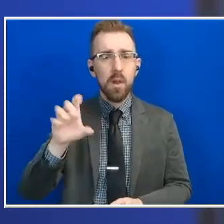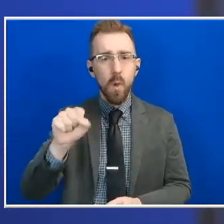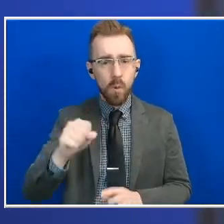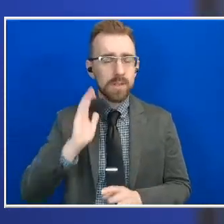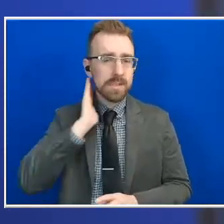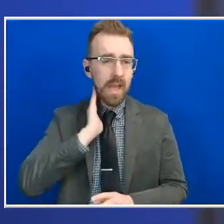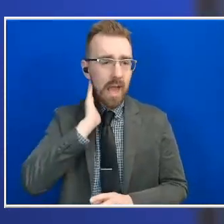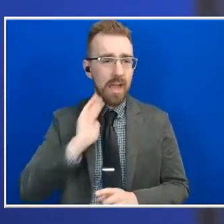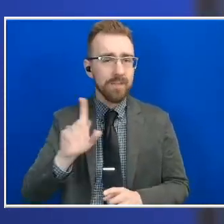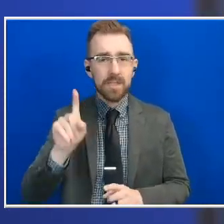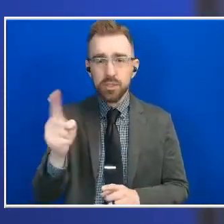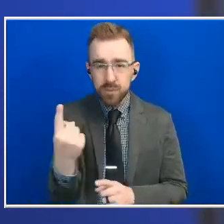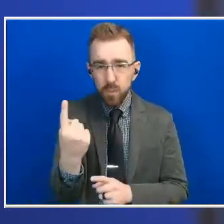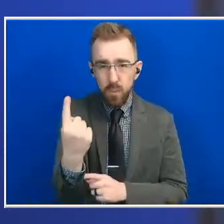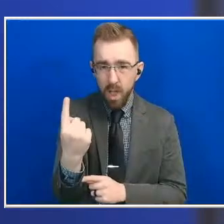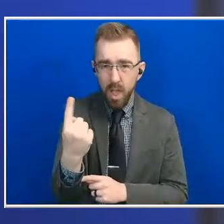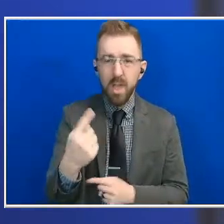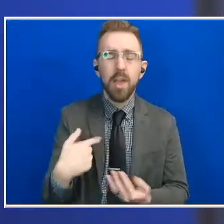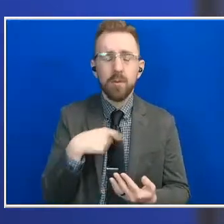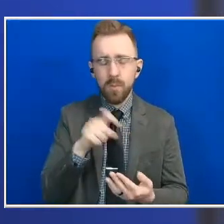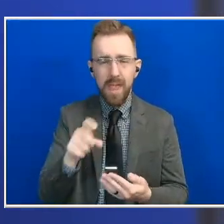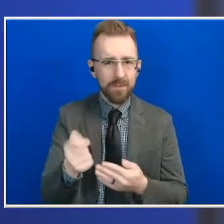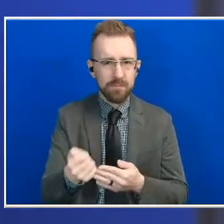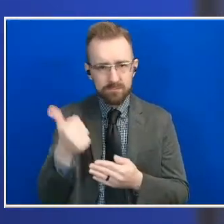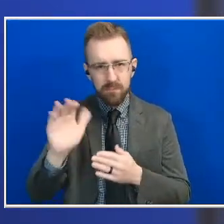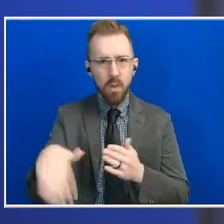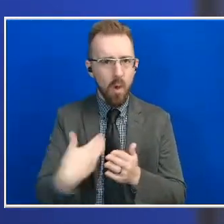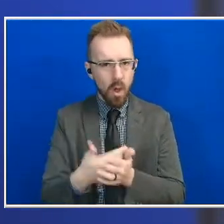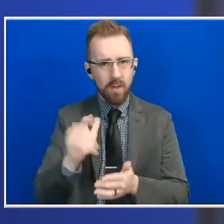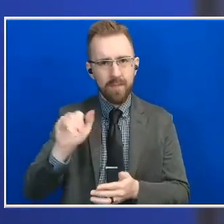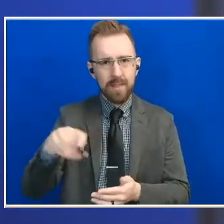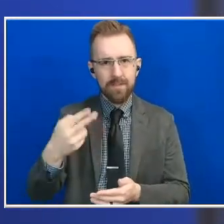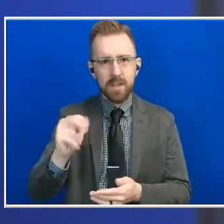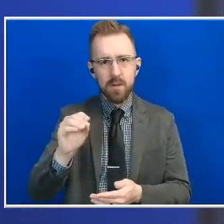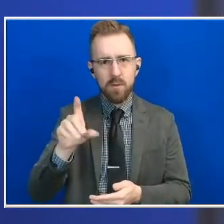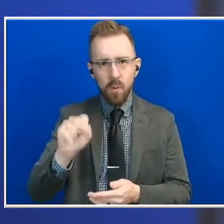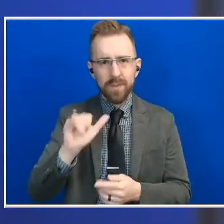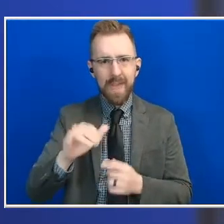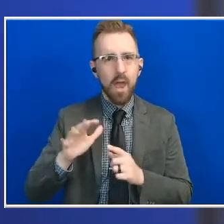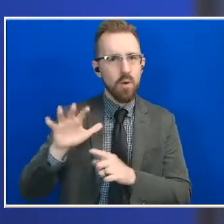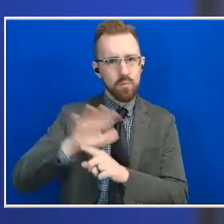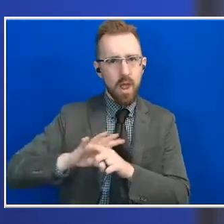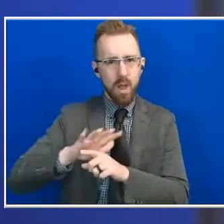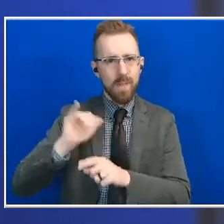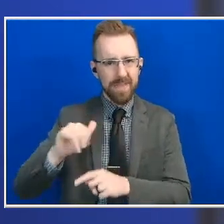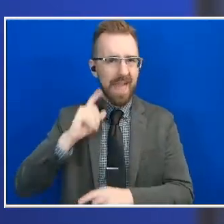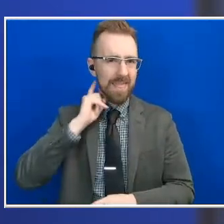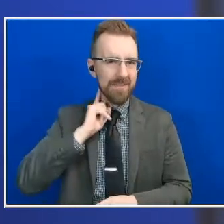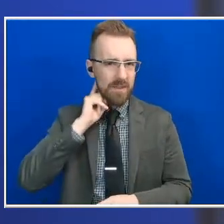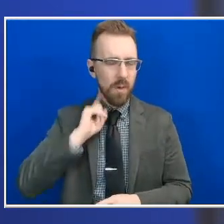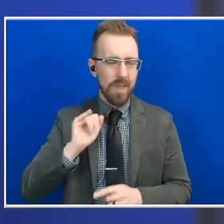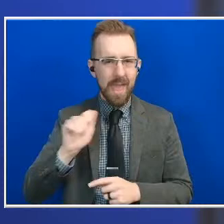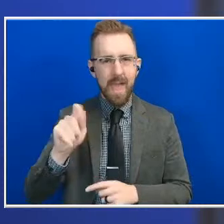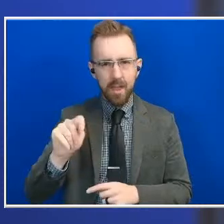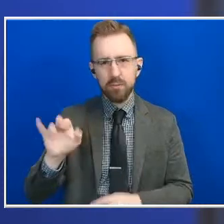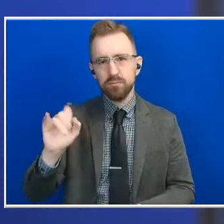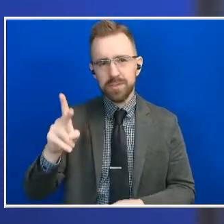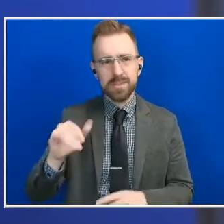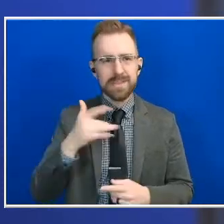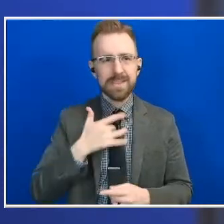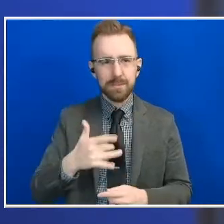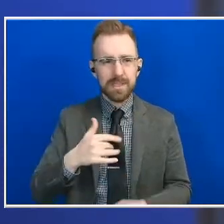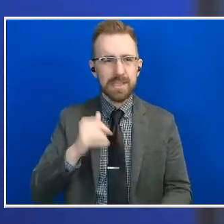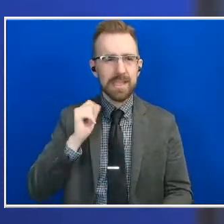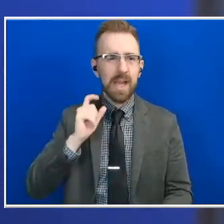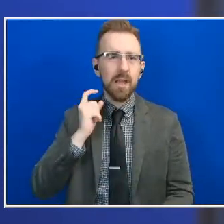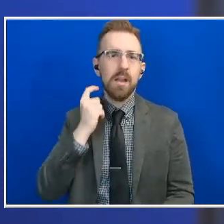one, we have to remove all of the lymph nodes that are around that one lymph node and that are at risk, which are typically the lymph nodes that go up to the jaw and all the way